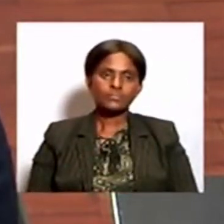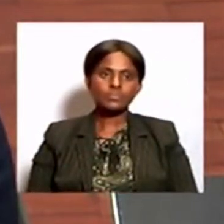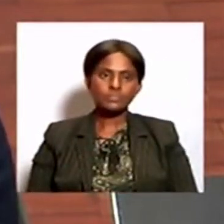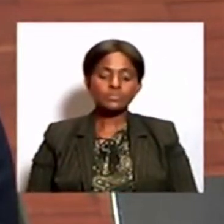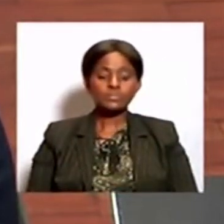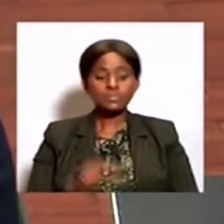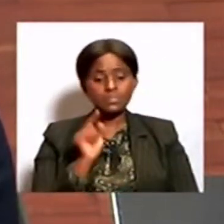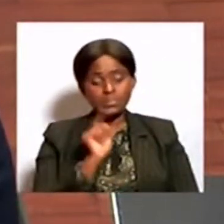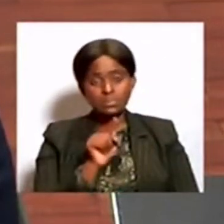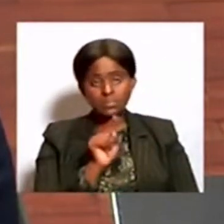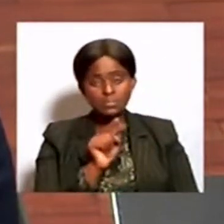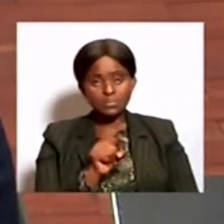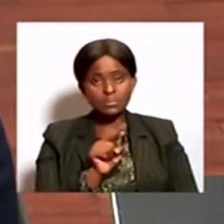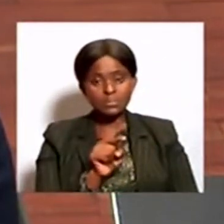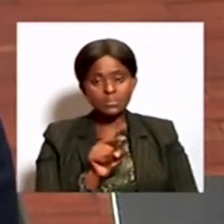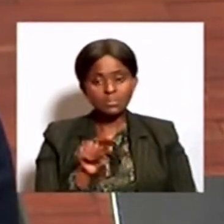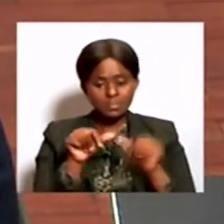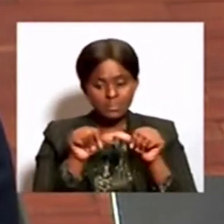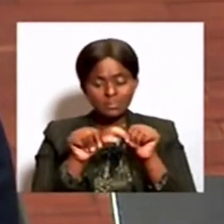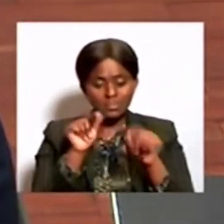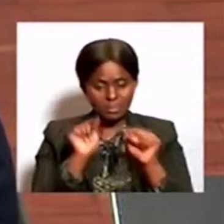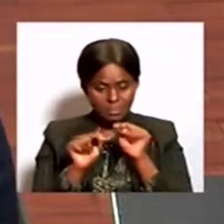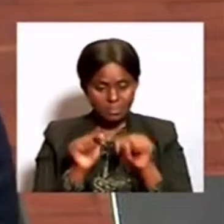This is just one of the things.